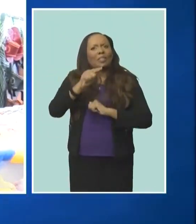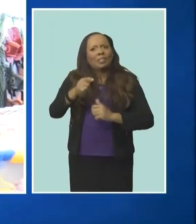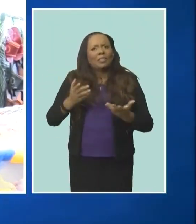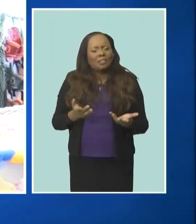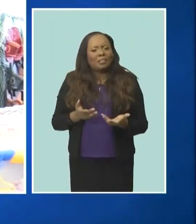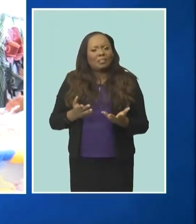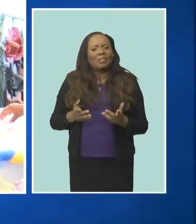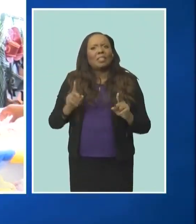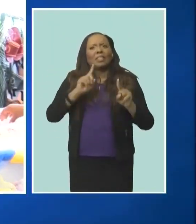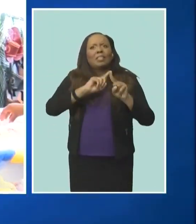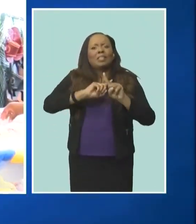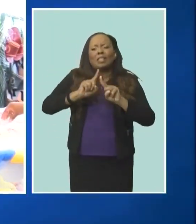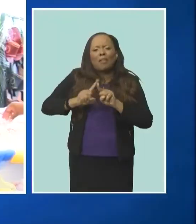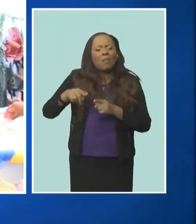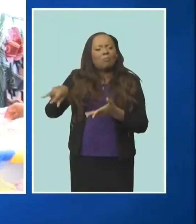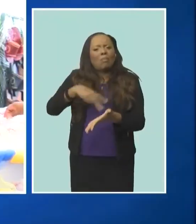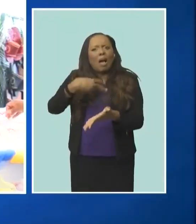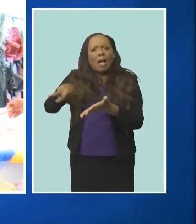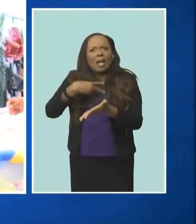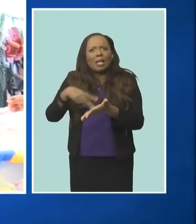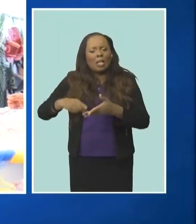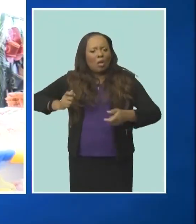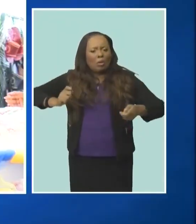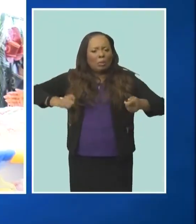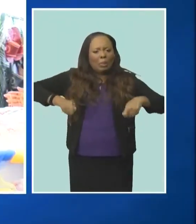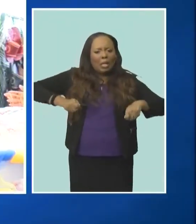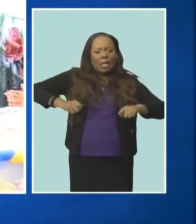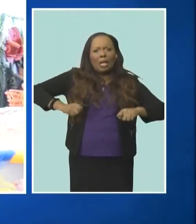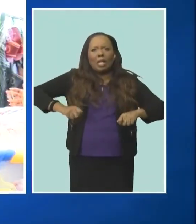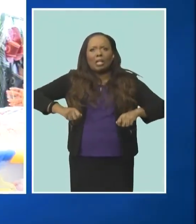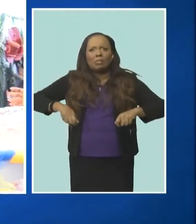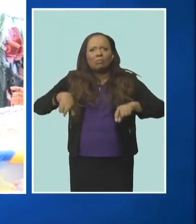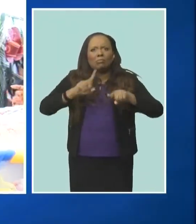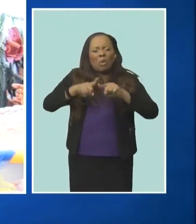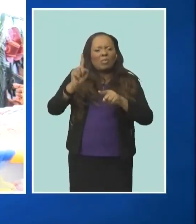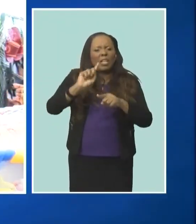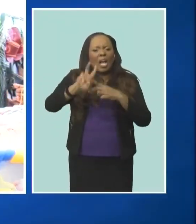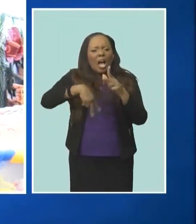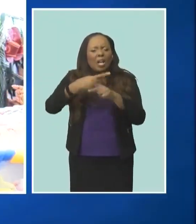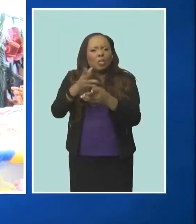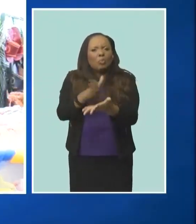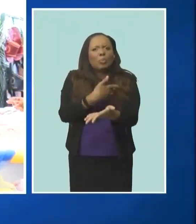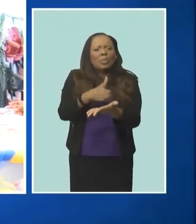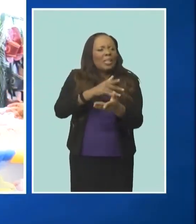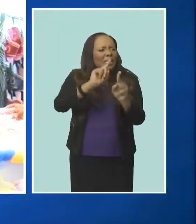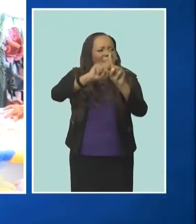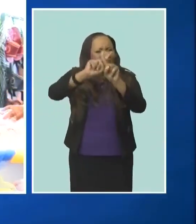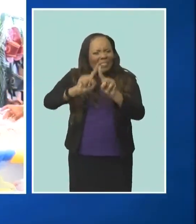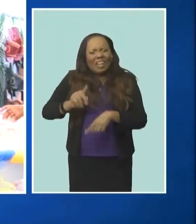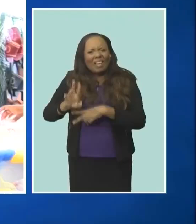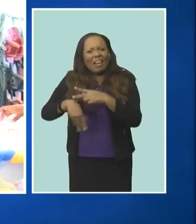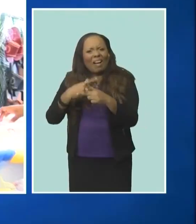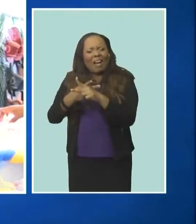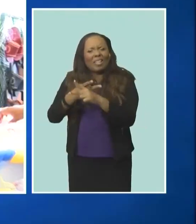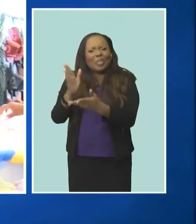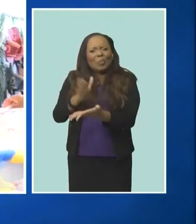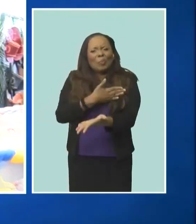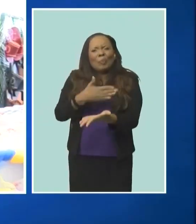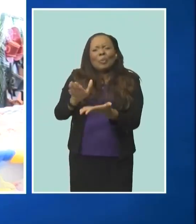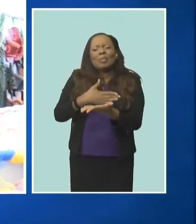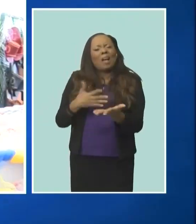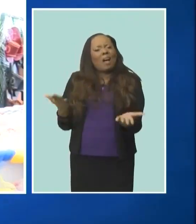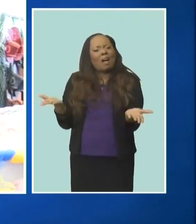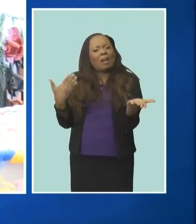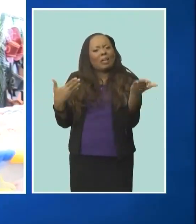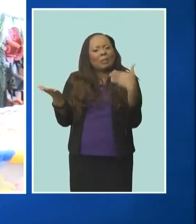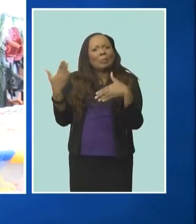of performance with dance, pan, drum, music of all types, eclectic type. You have to come out